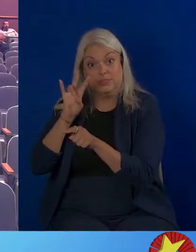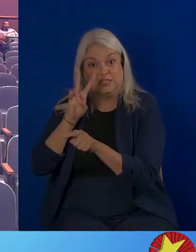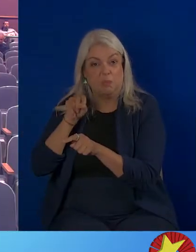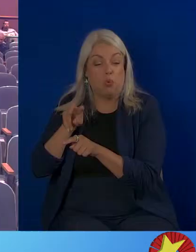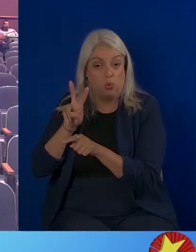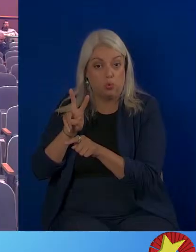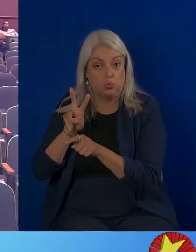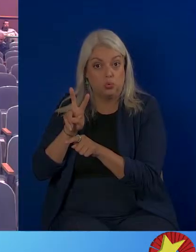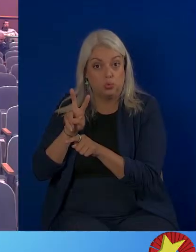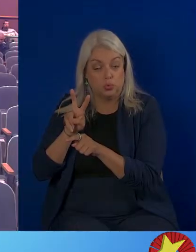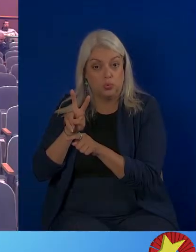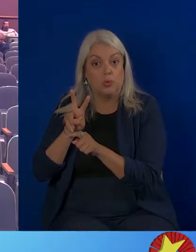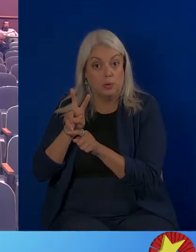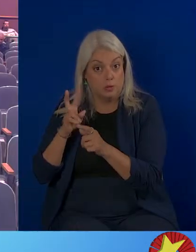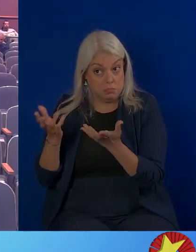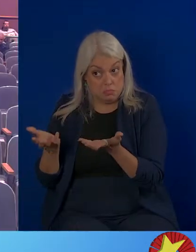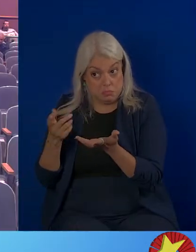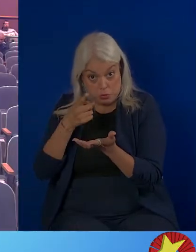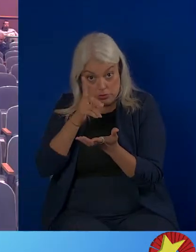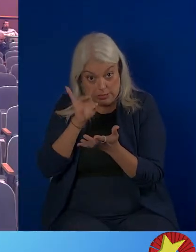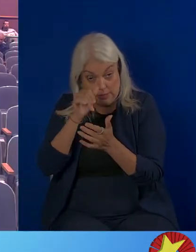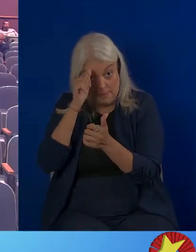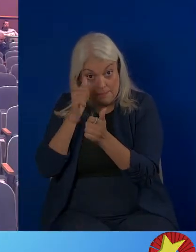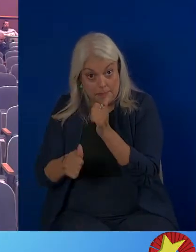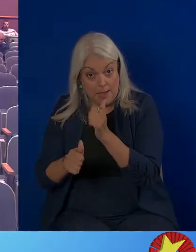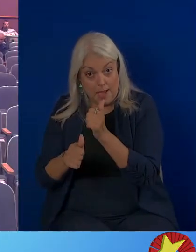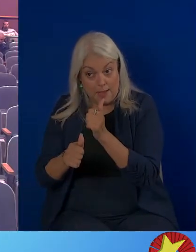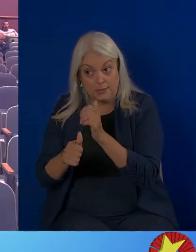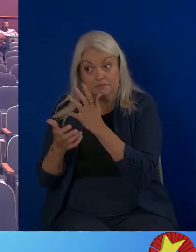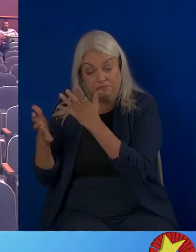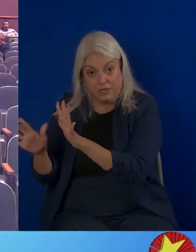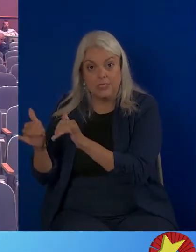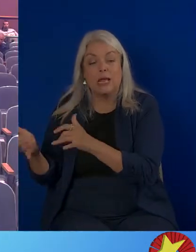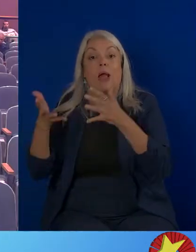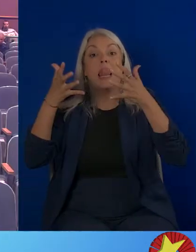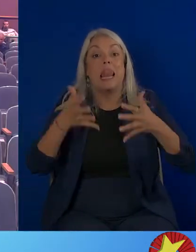do we have a motion to approve the remaining items?